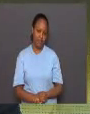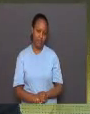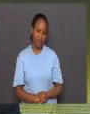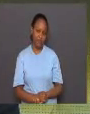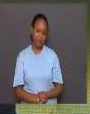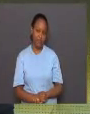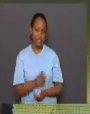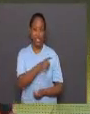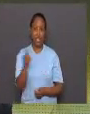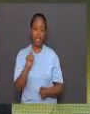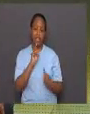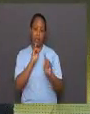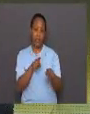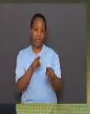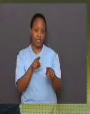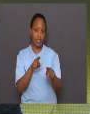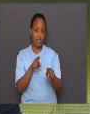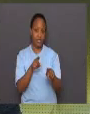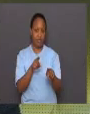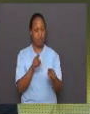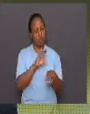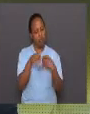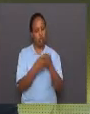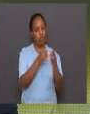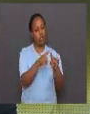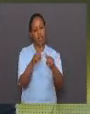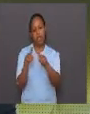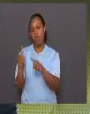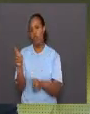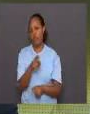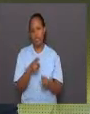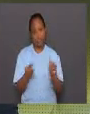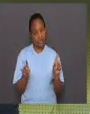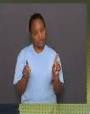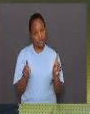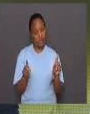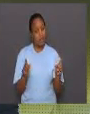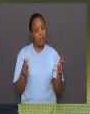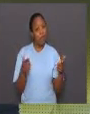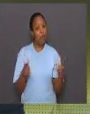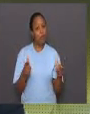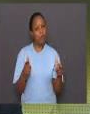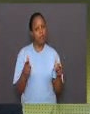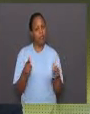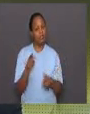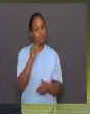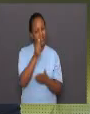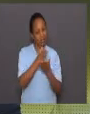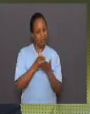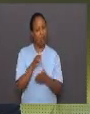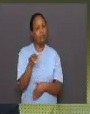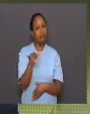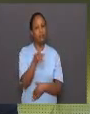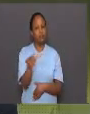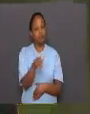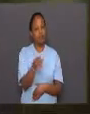Your answers will all be different, but there are probably some similarities